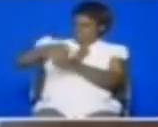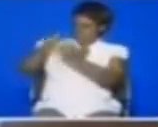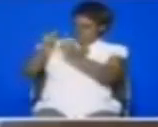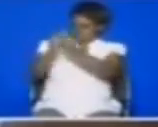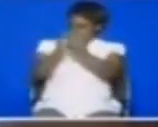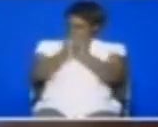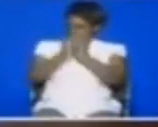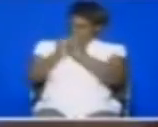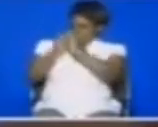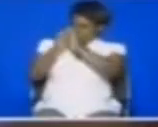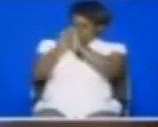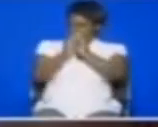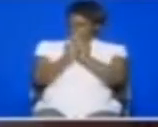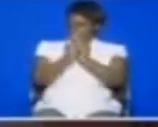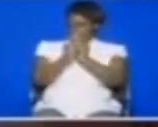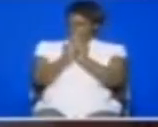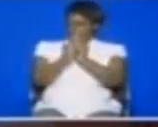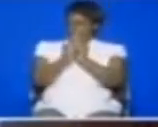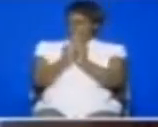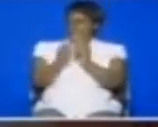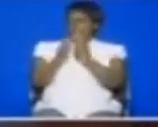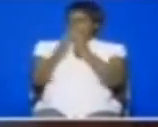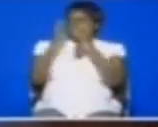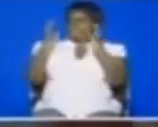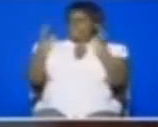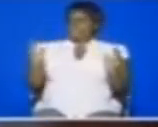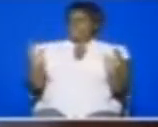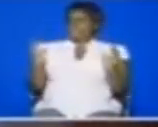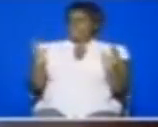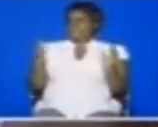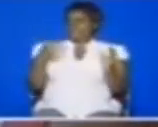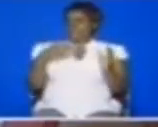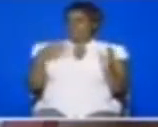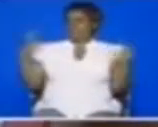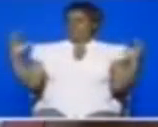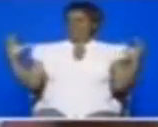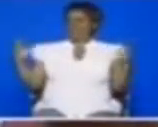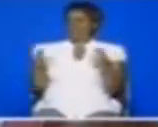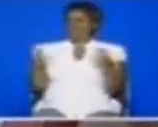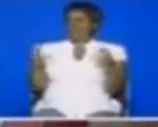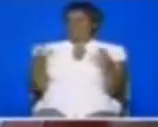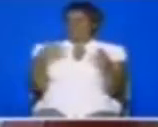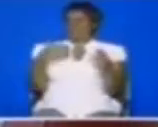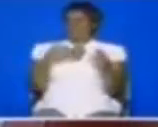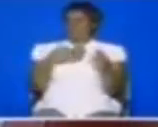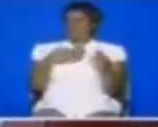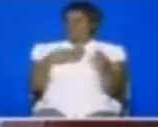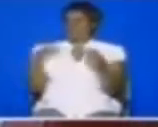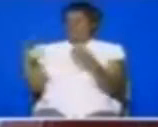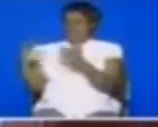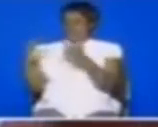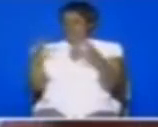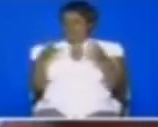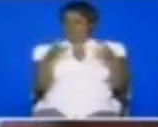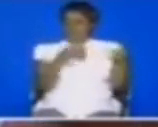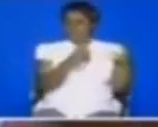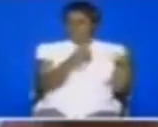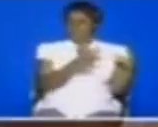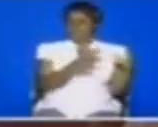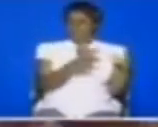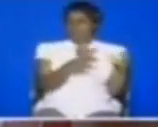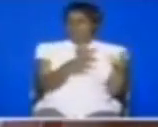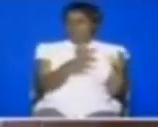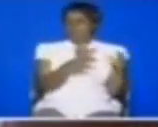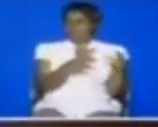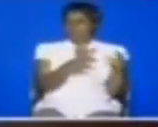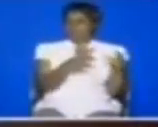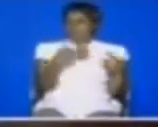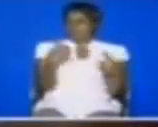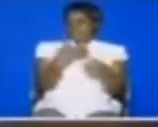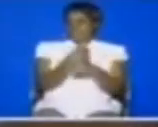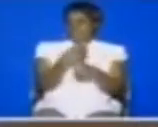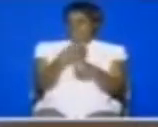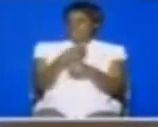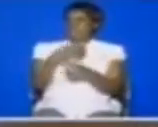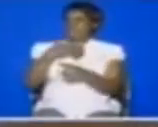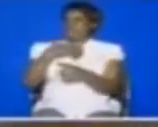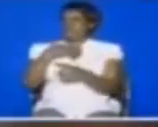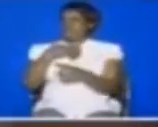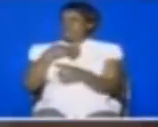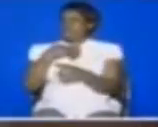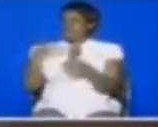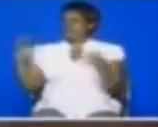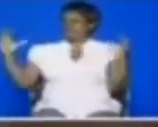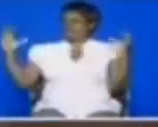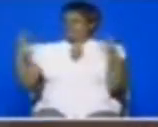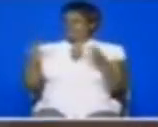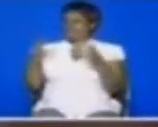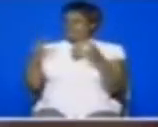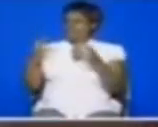together, collectively. You know, make a big collective chama. You have the small chamas of 1 million here, 100,000 here, 200,000. I want a